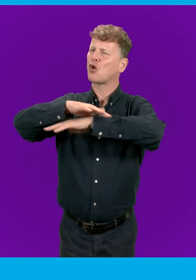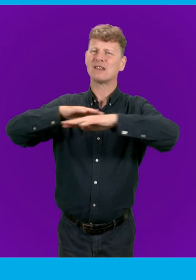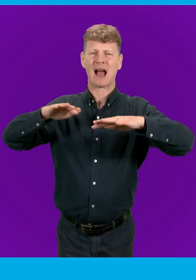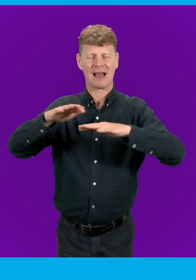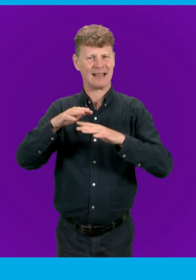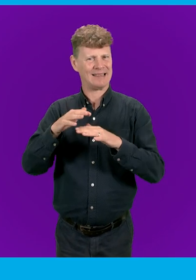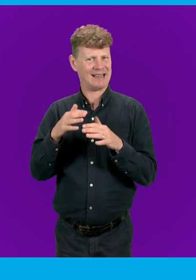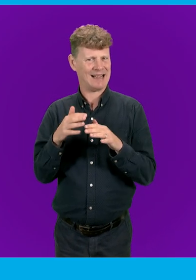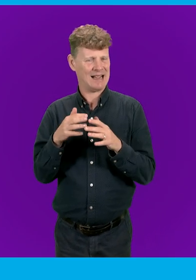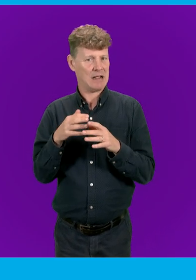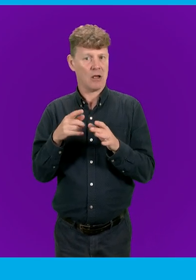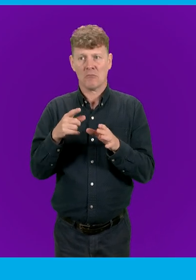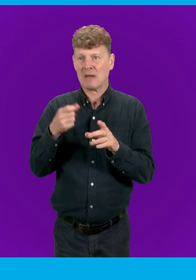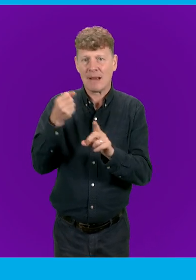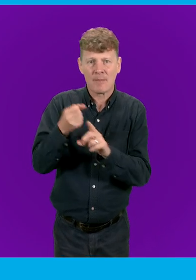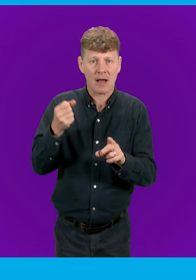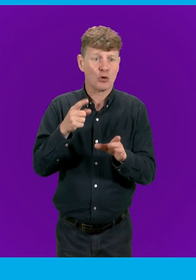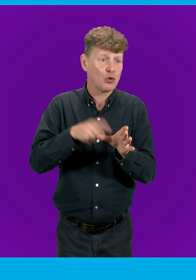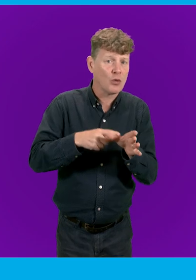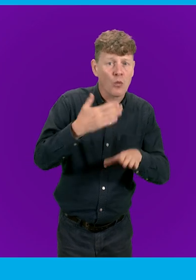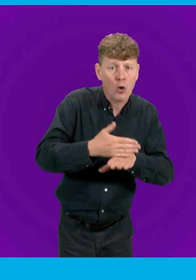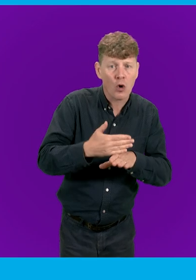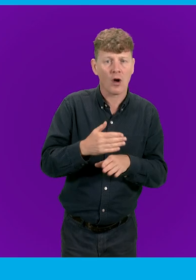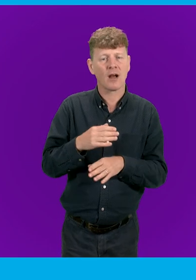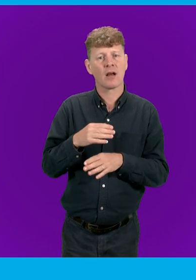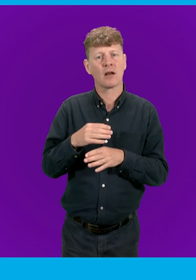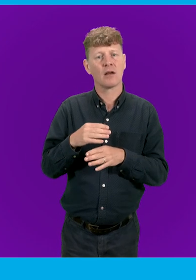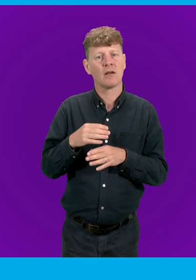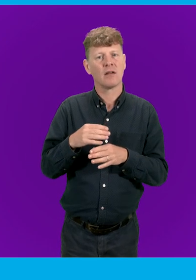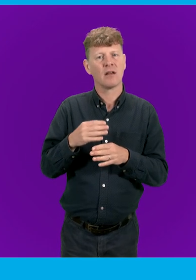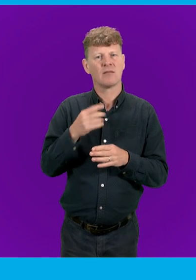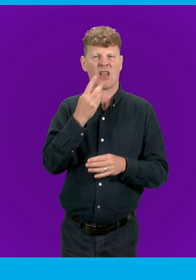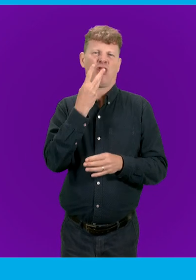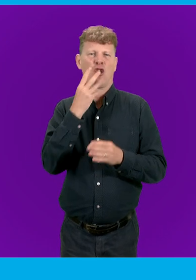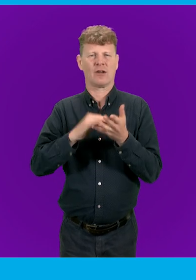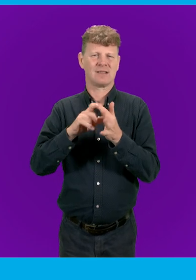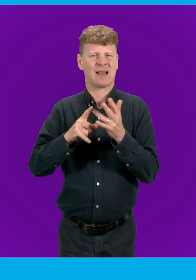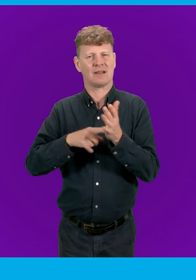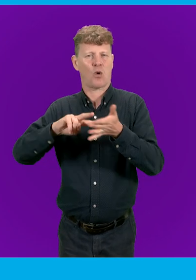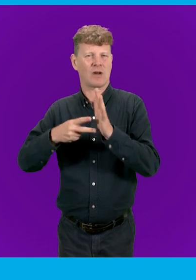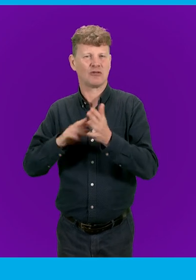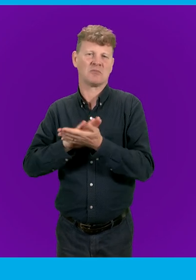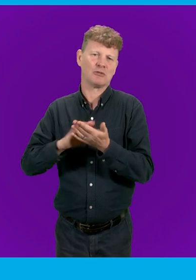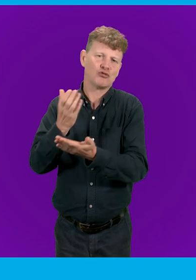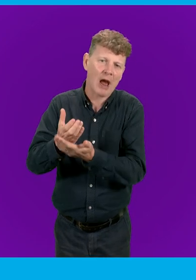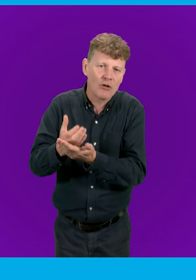an impact, e.g. youth work or third sector organisations, in terms of supporting conversations on consent?